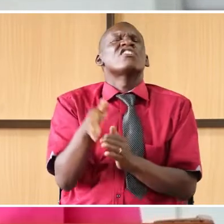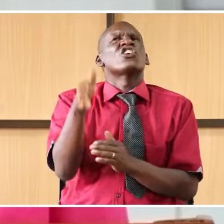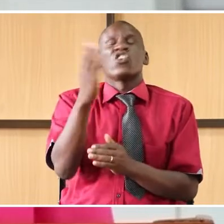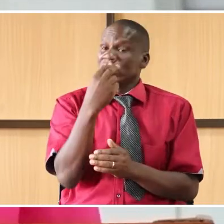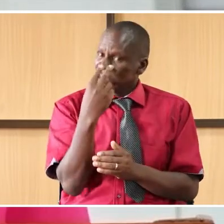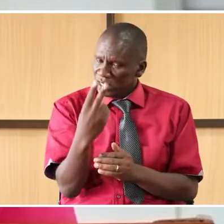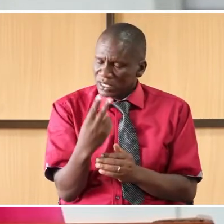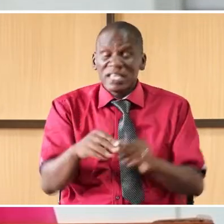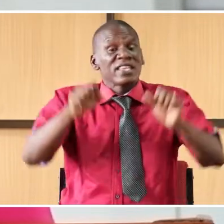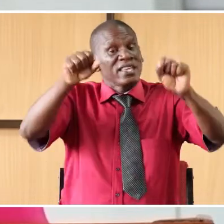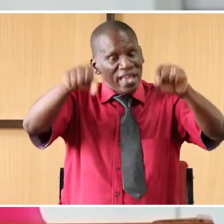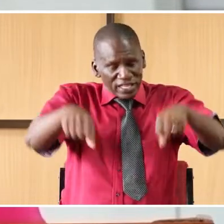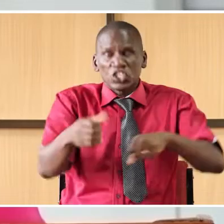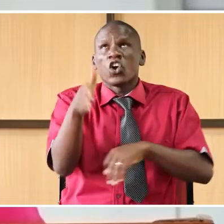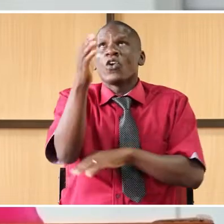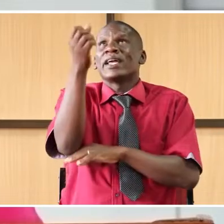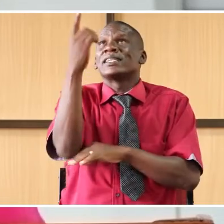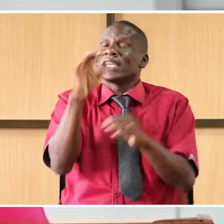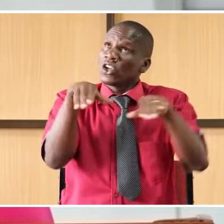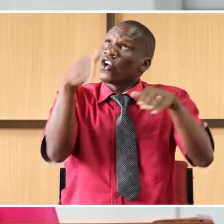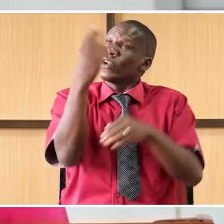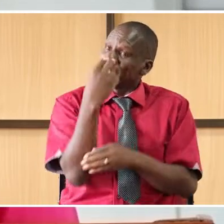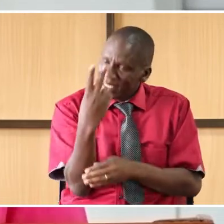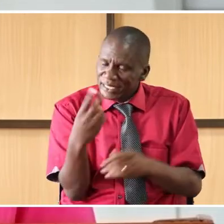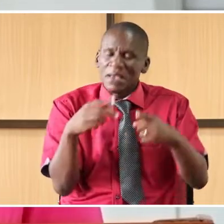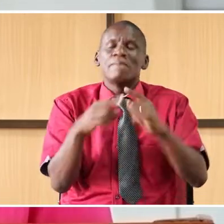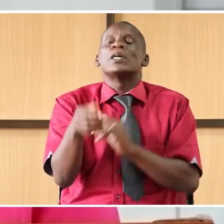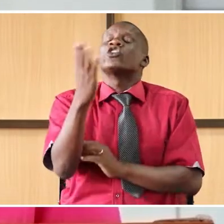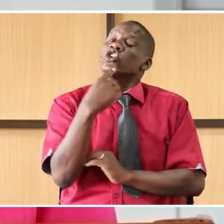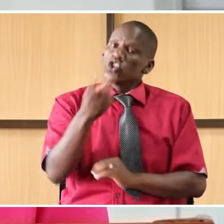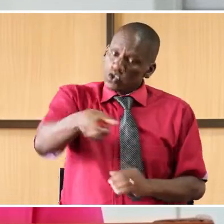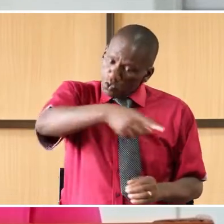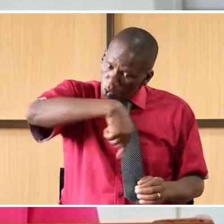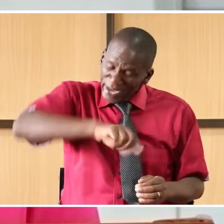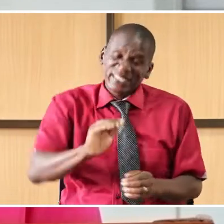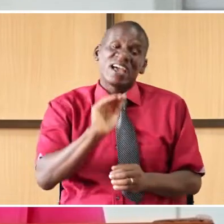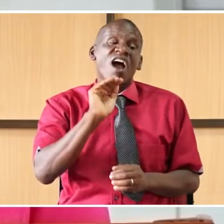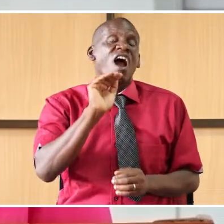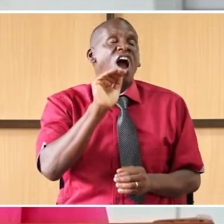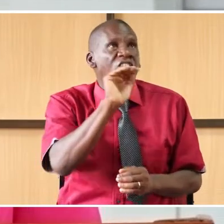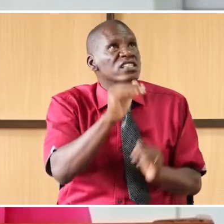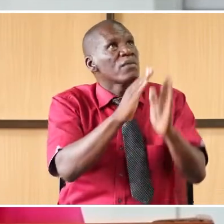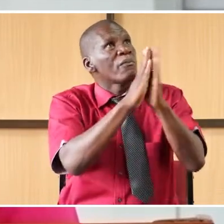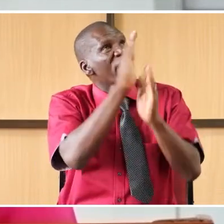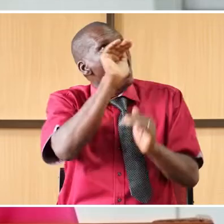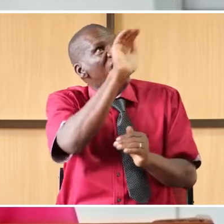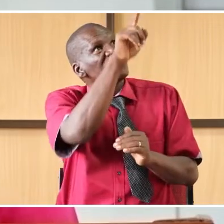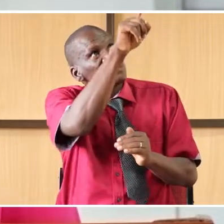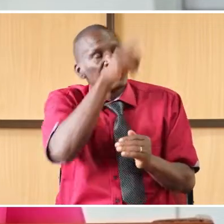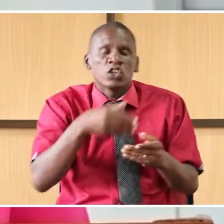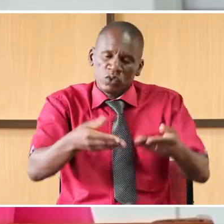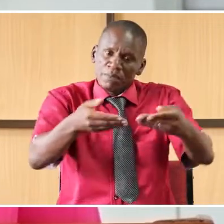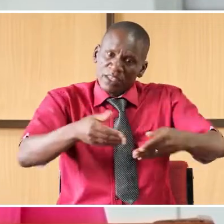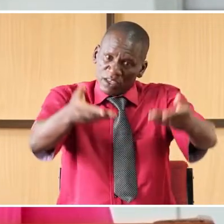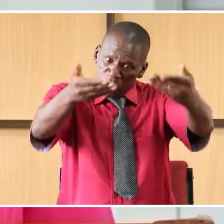God sees. Yes, he sees, he understands, but he has told us, ask and it shall be given you.